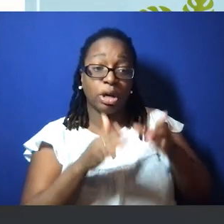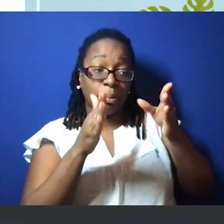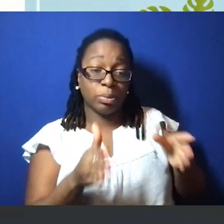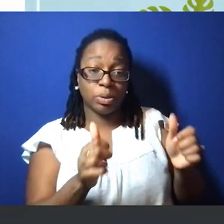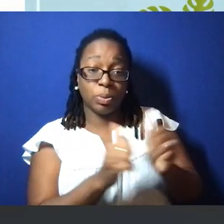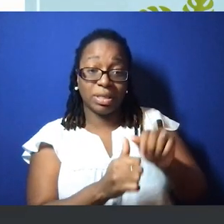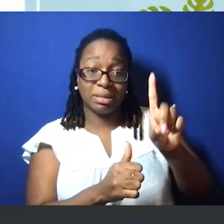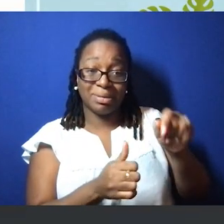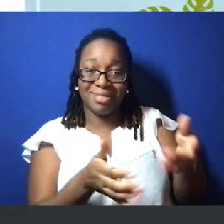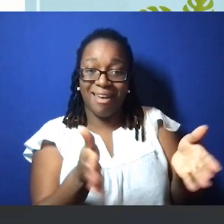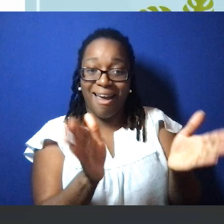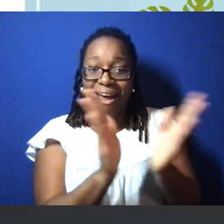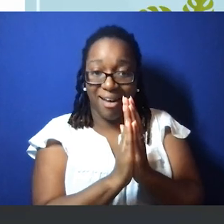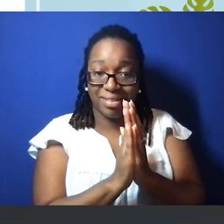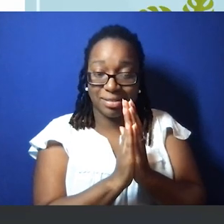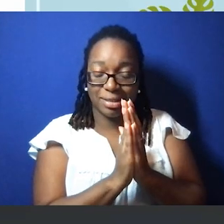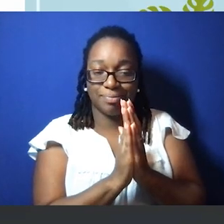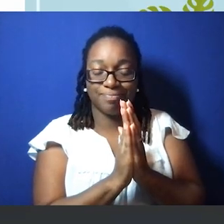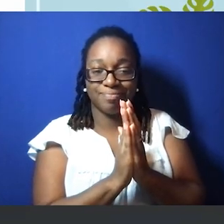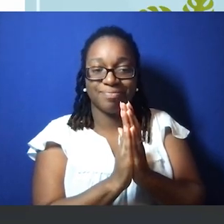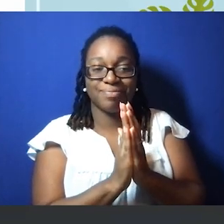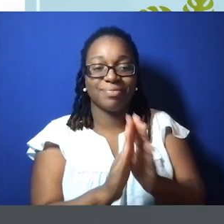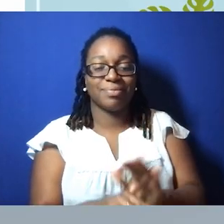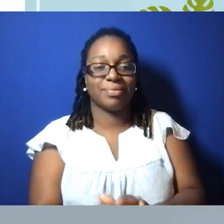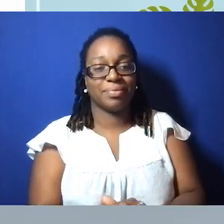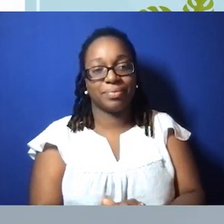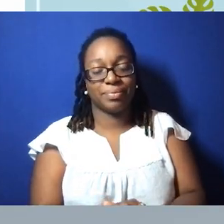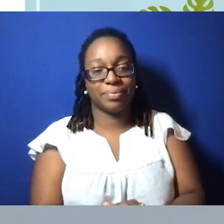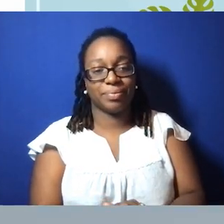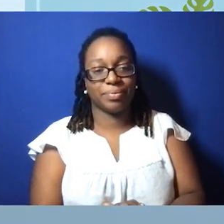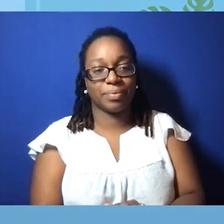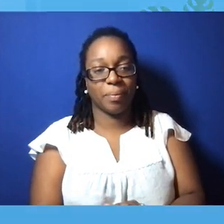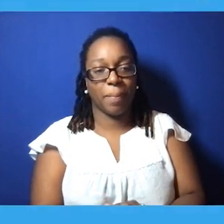a person with a disability asks for it.